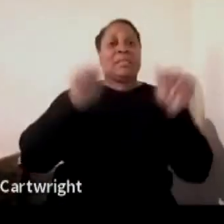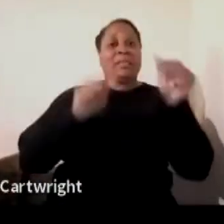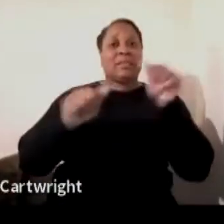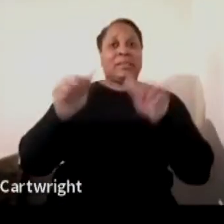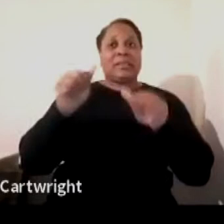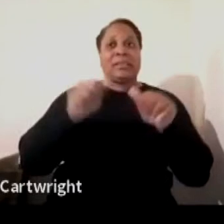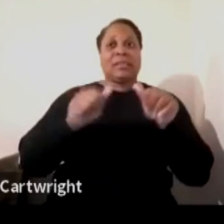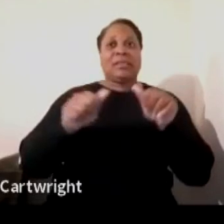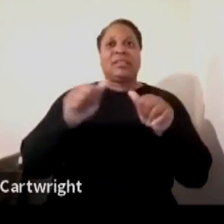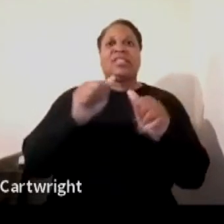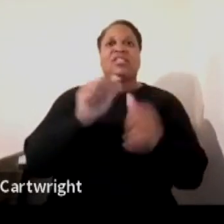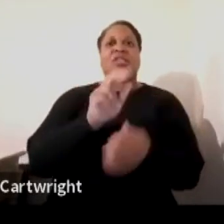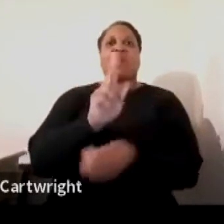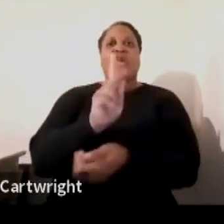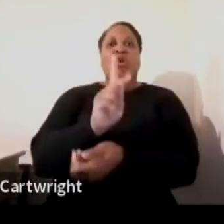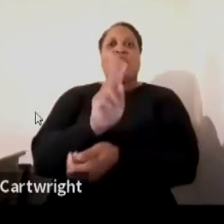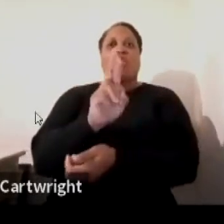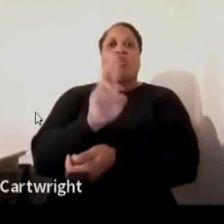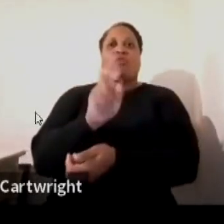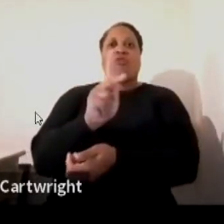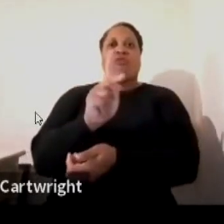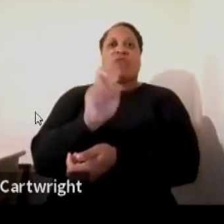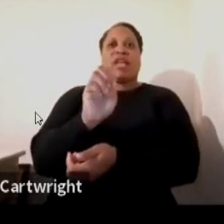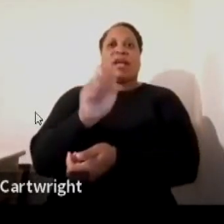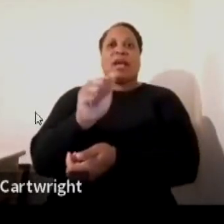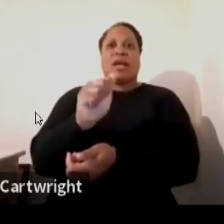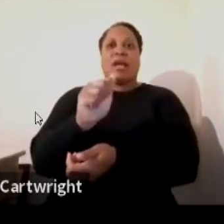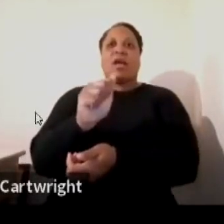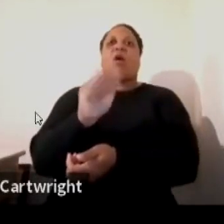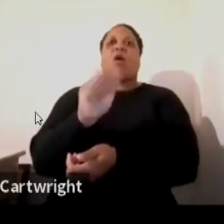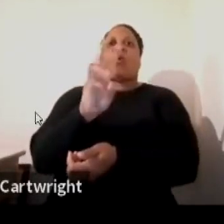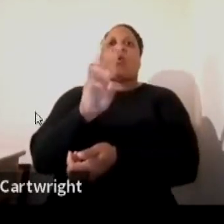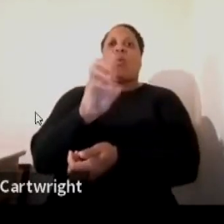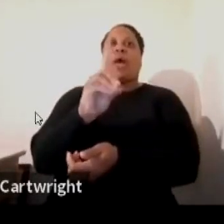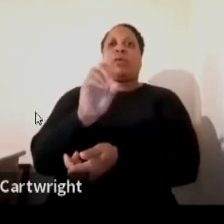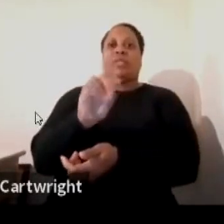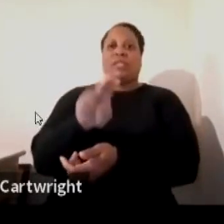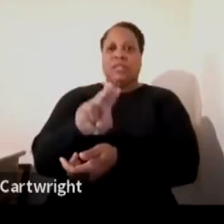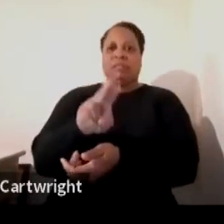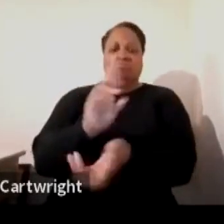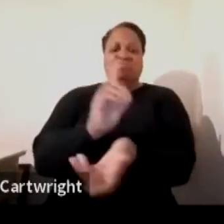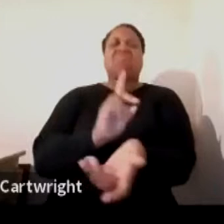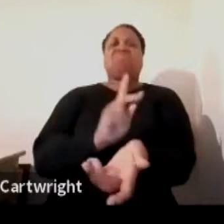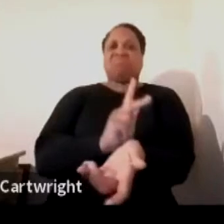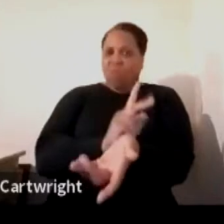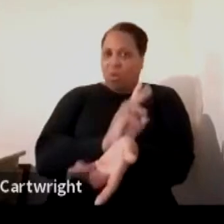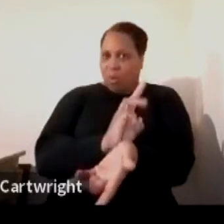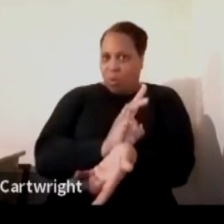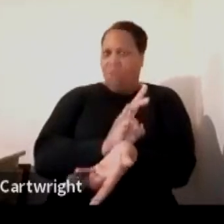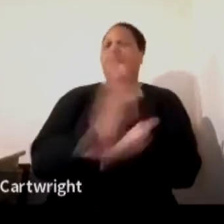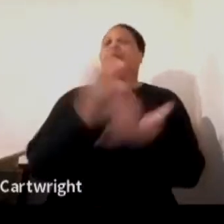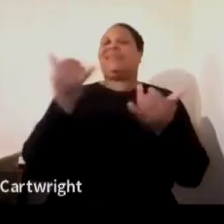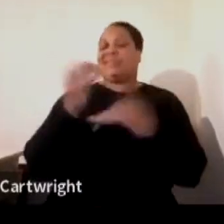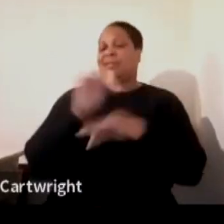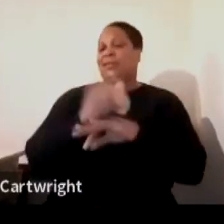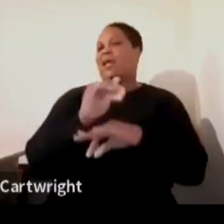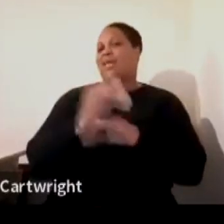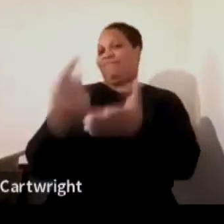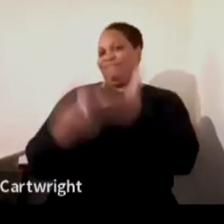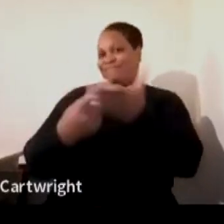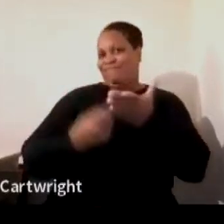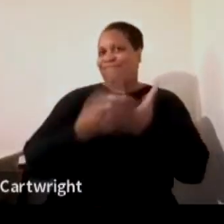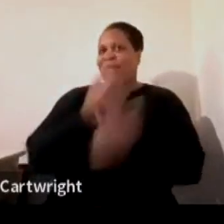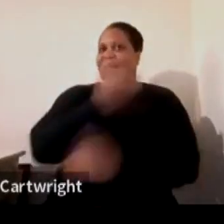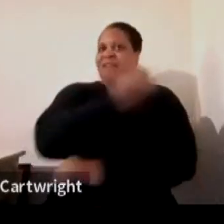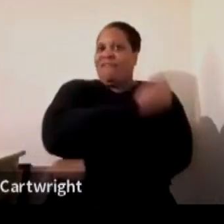Walden. Good evening and welcome to the panelists. Tonight's talk will be about Bermuda's vaccination program and